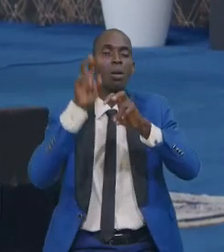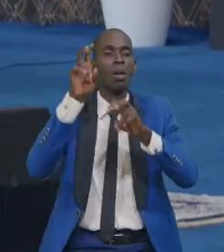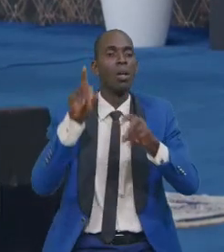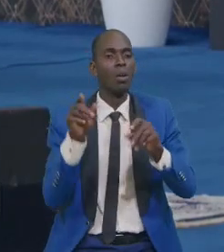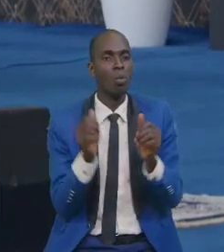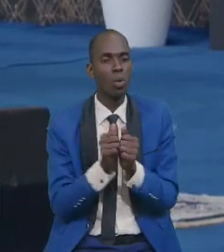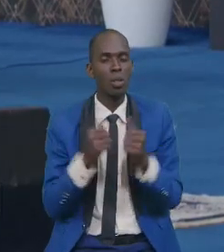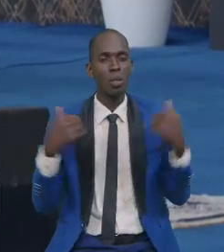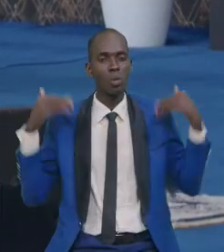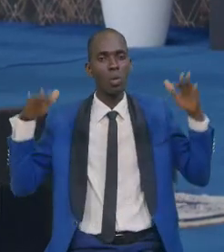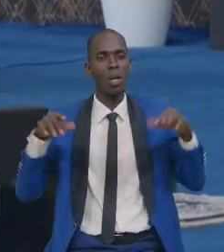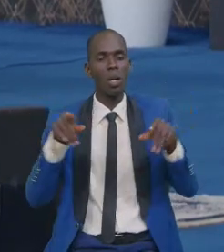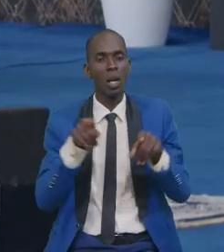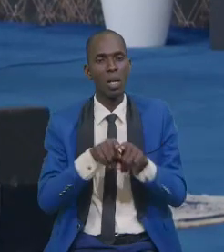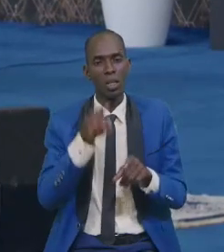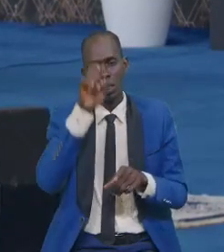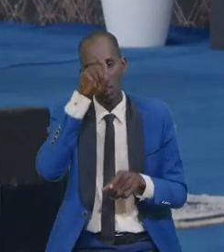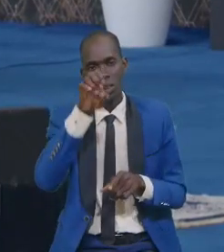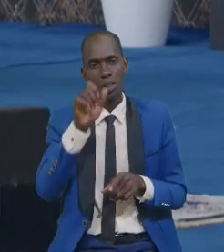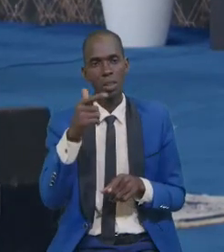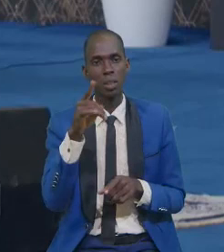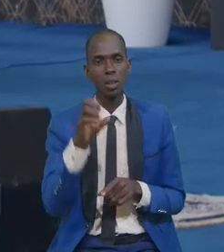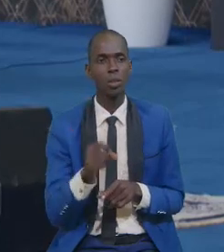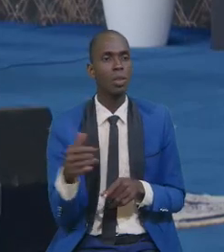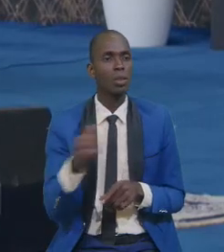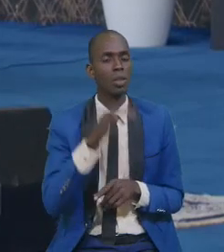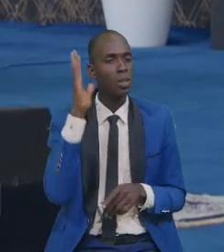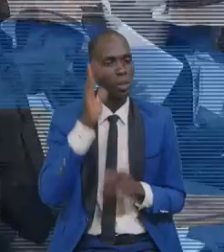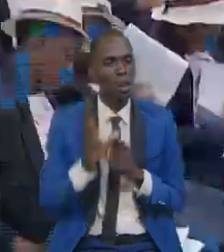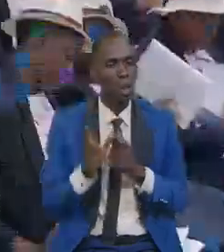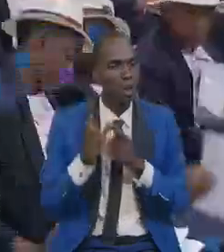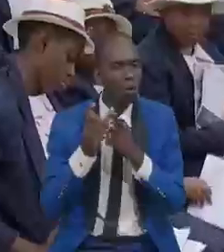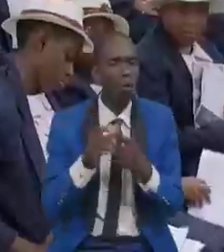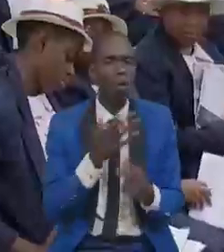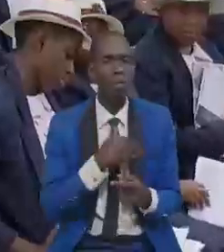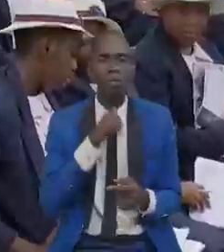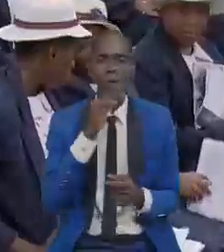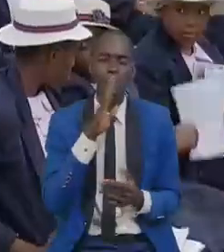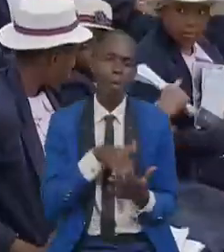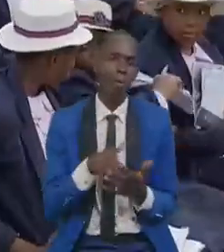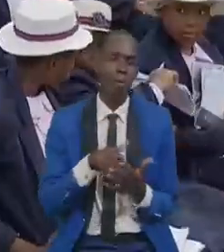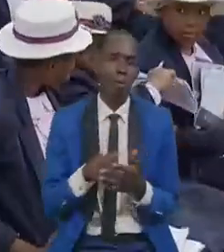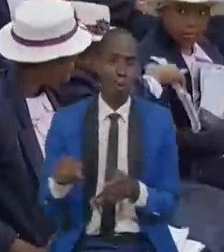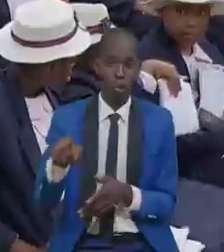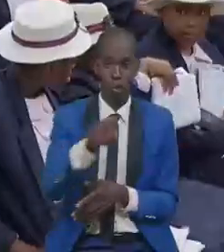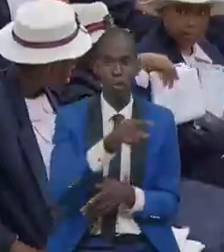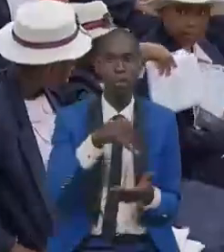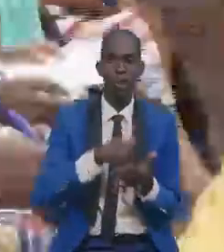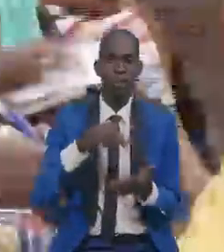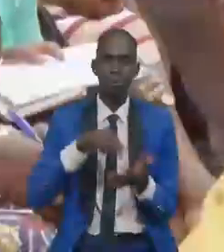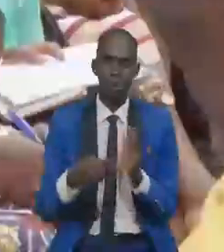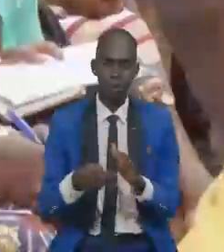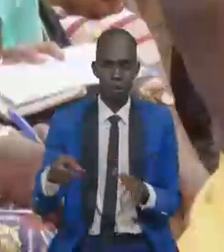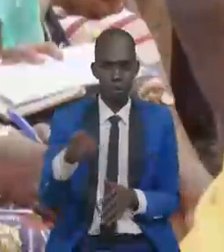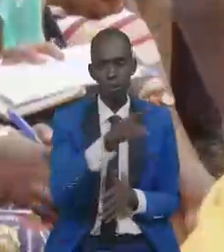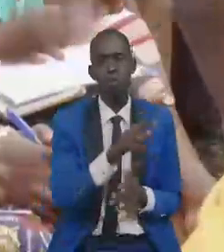shall run and not be weary. That's talking about you. And it's, I said he's talking about you.